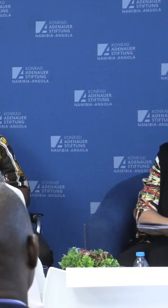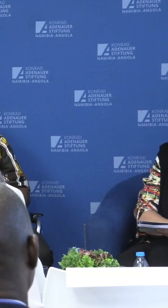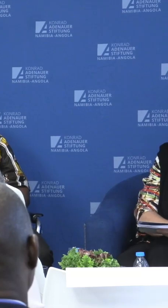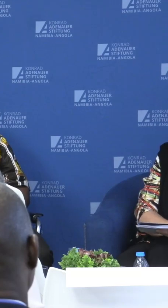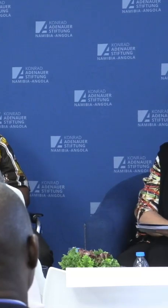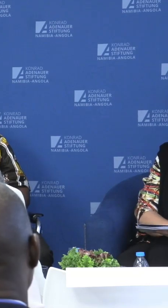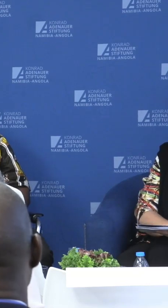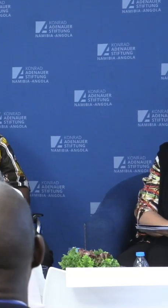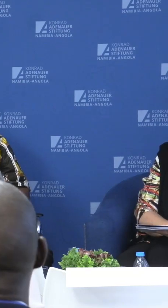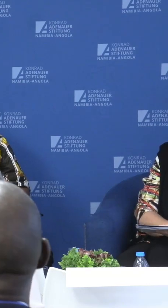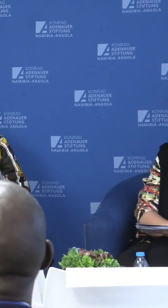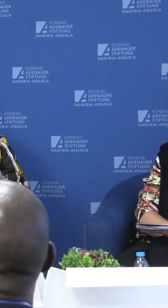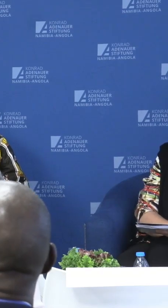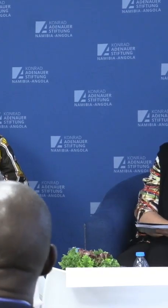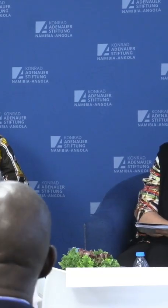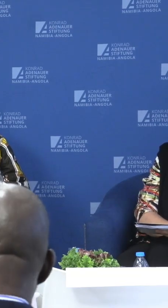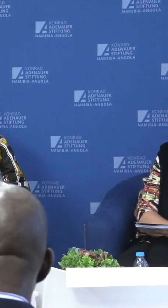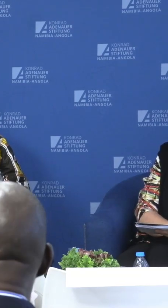Good evening, ladies and gentlemen,